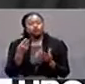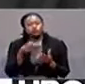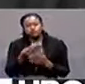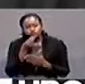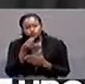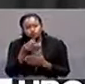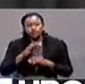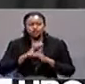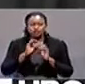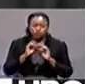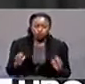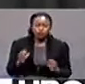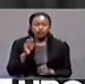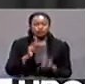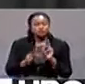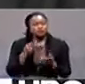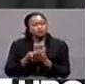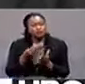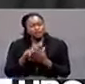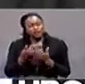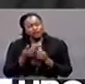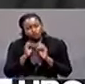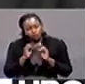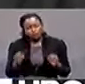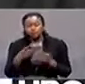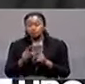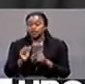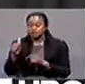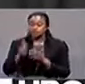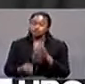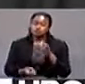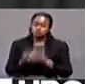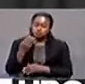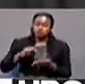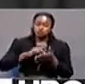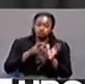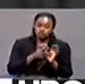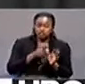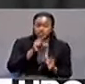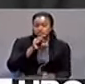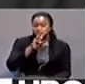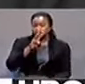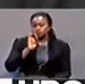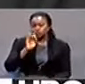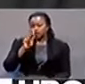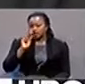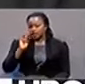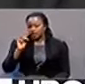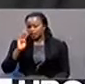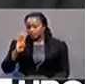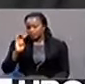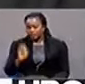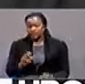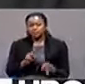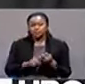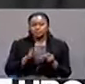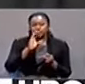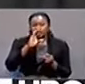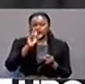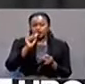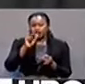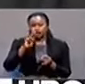people had no income, but through his projects of Tuekembe, Caritas, he encouraged people to